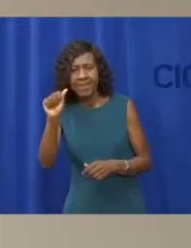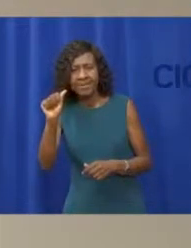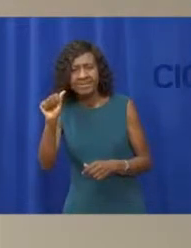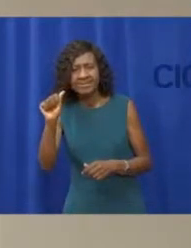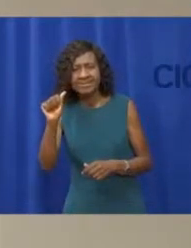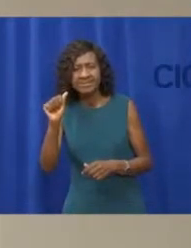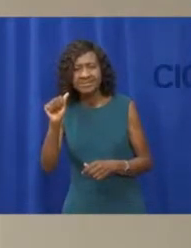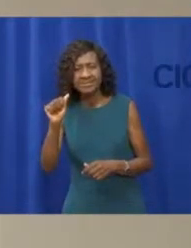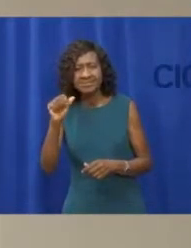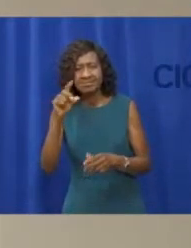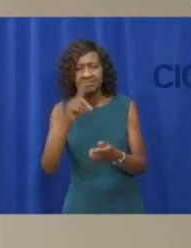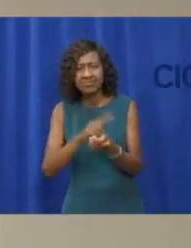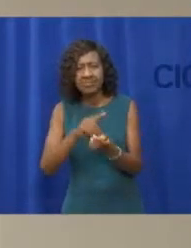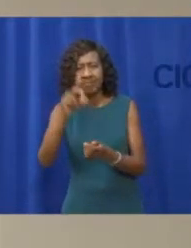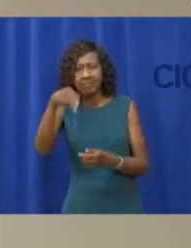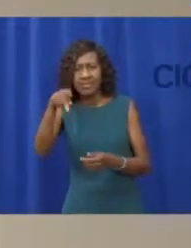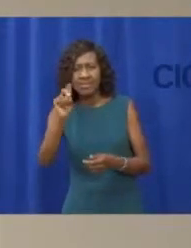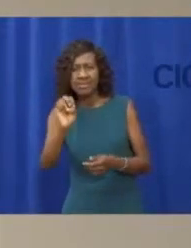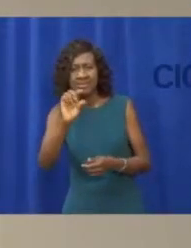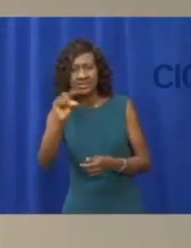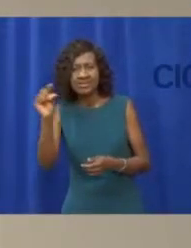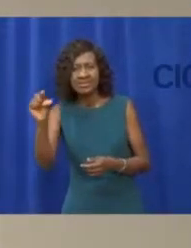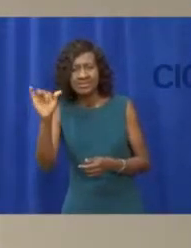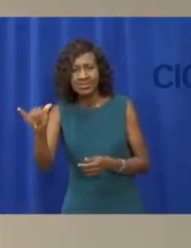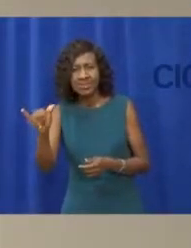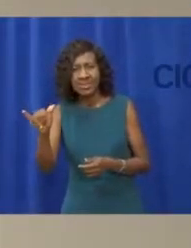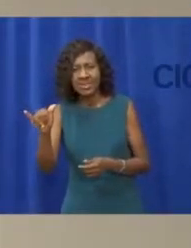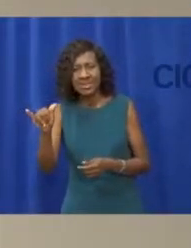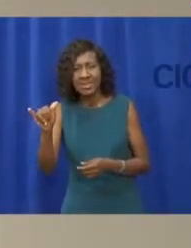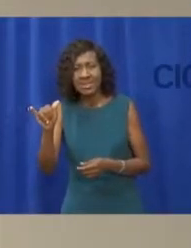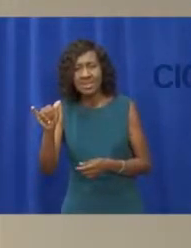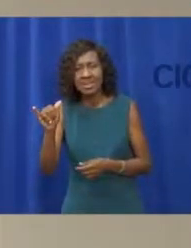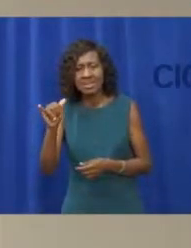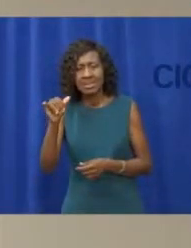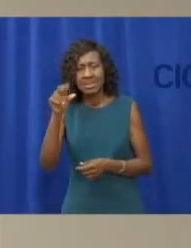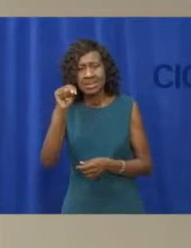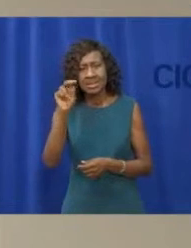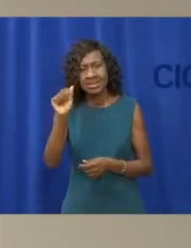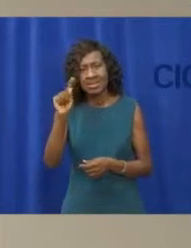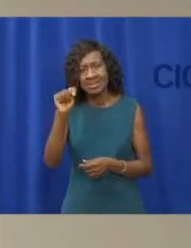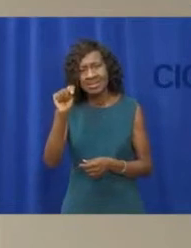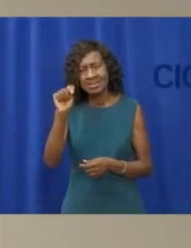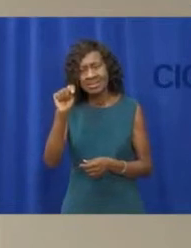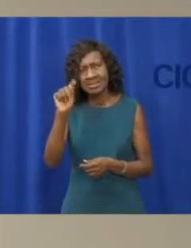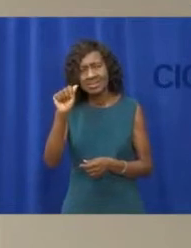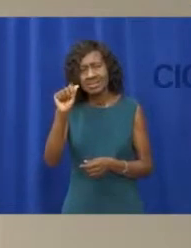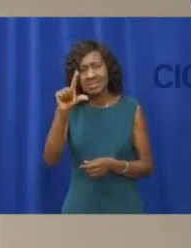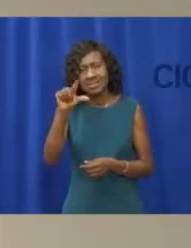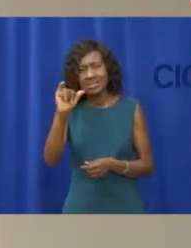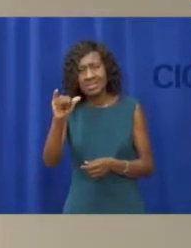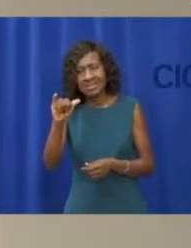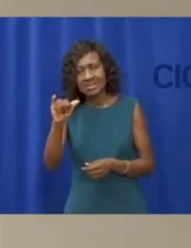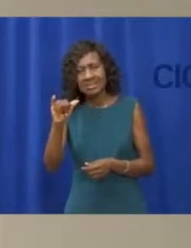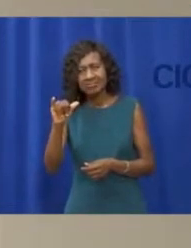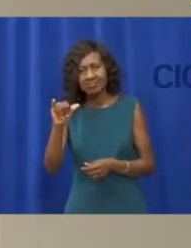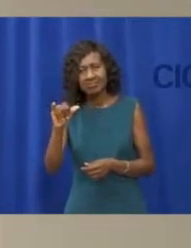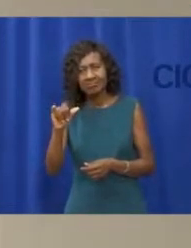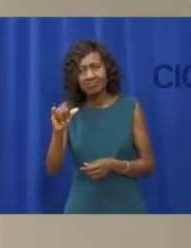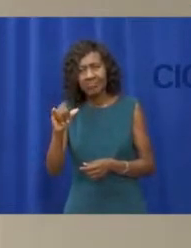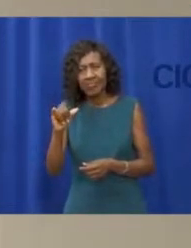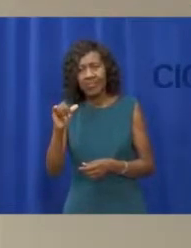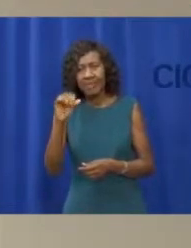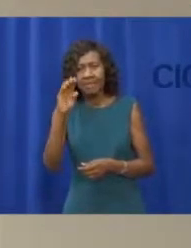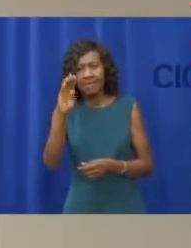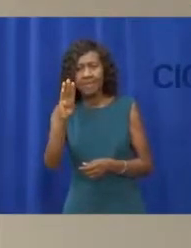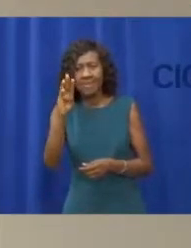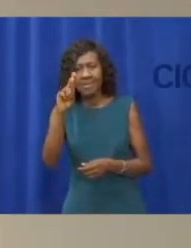CNCF, Dr. Peggy, Director of Museum, Natalie Urquhart, Director of National Gallery,